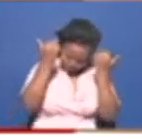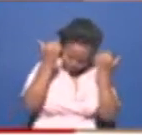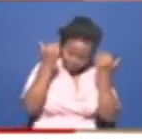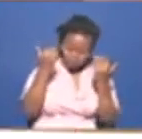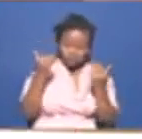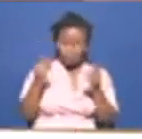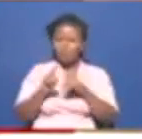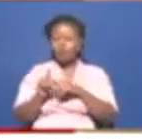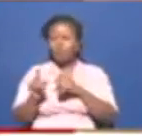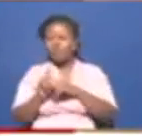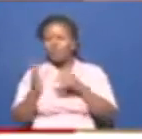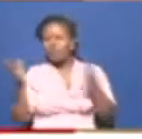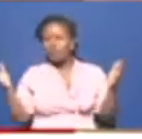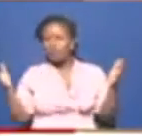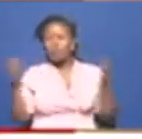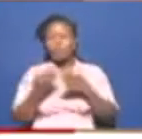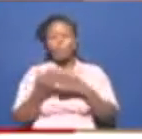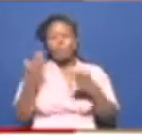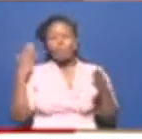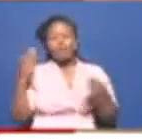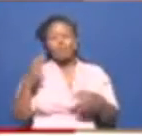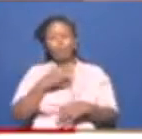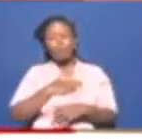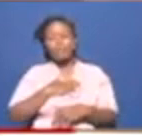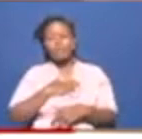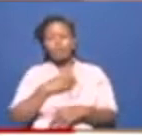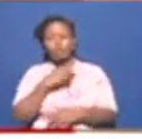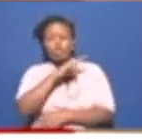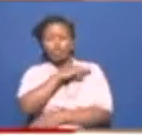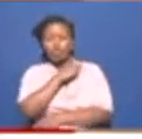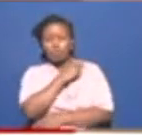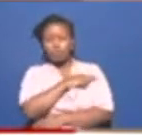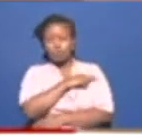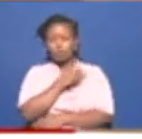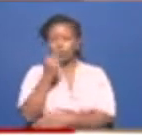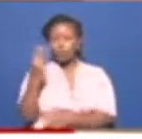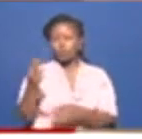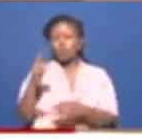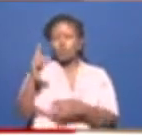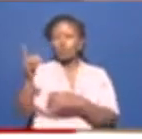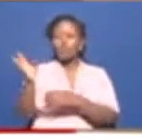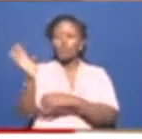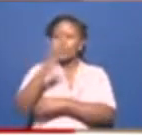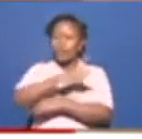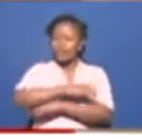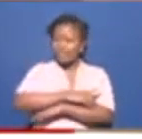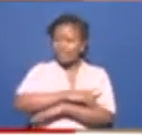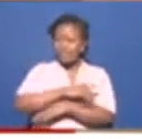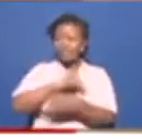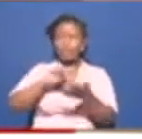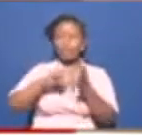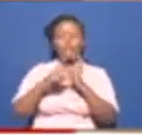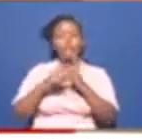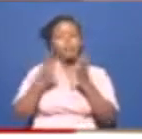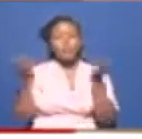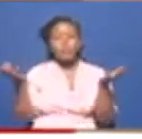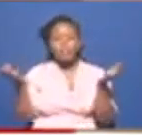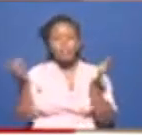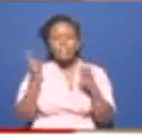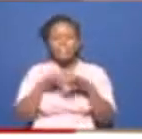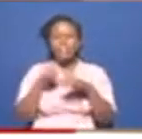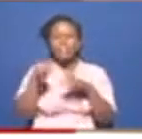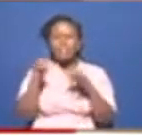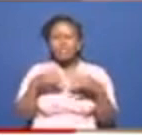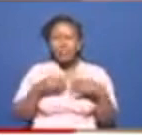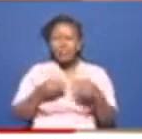pressure, because initially I was in hospital for about 21 days. My son was admitted for 21 days. So there's so much, when you have a small baby and when